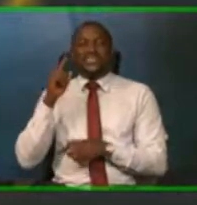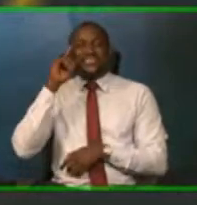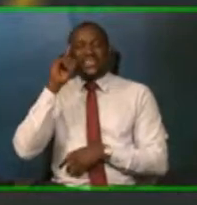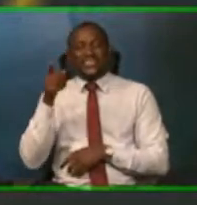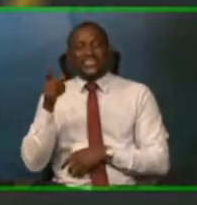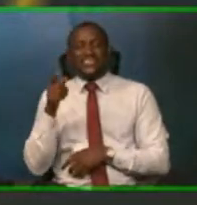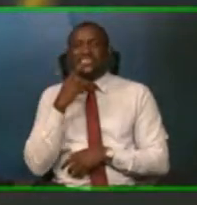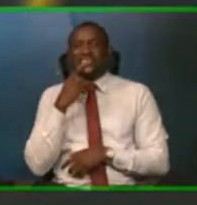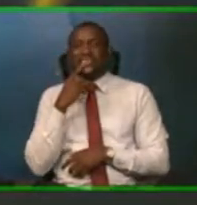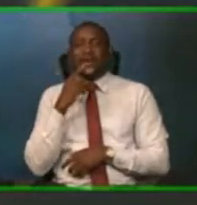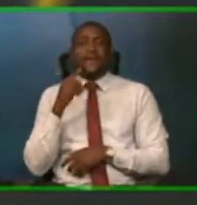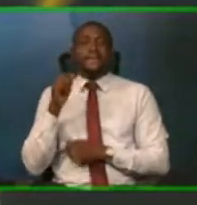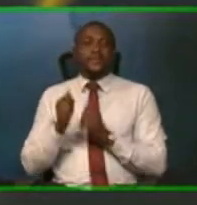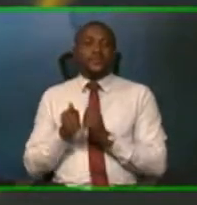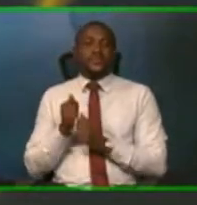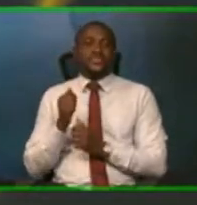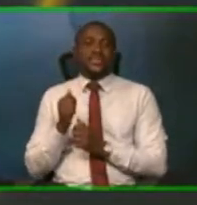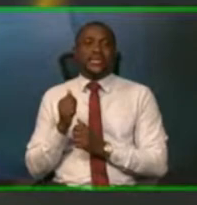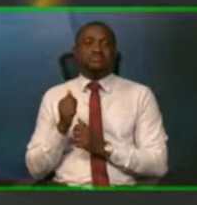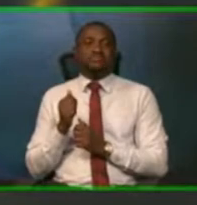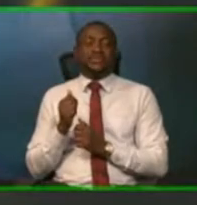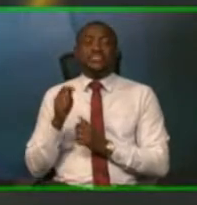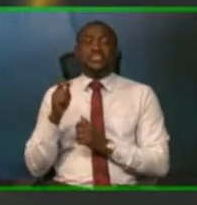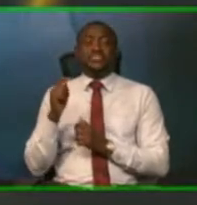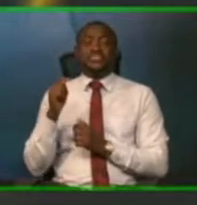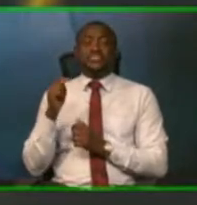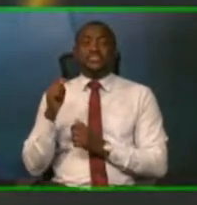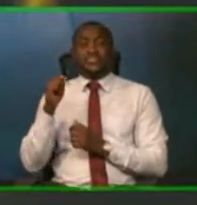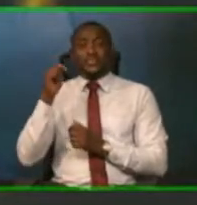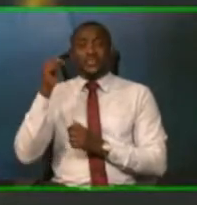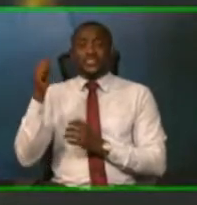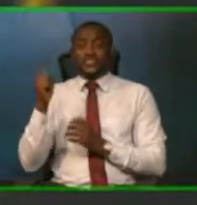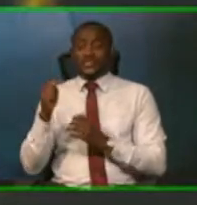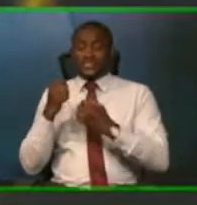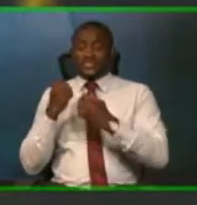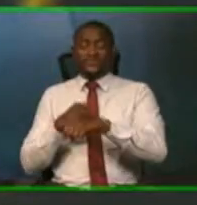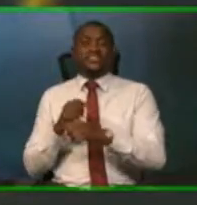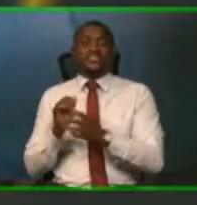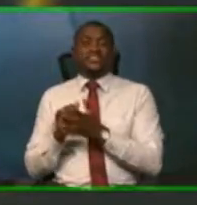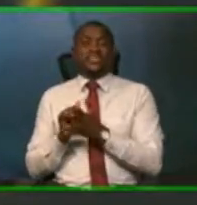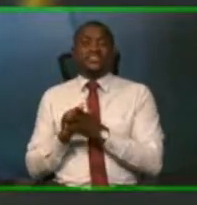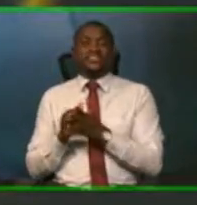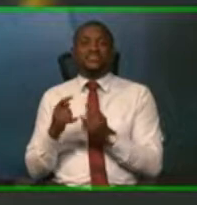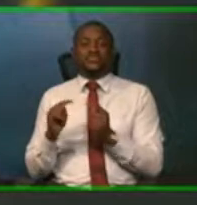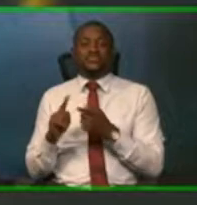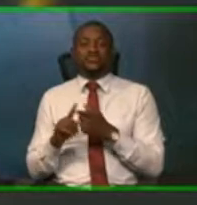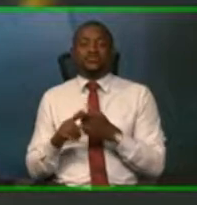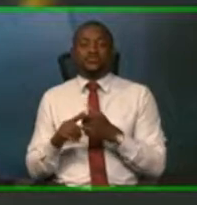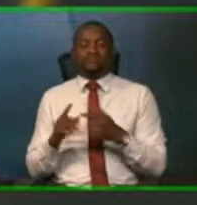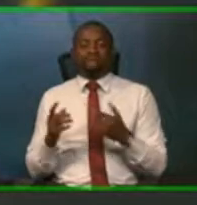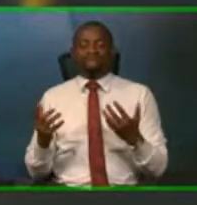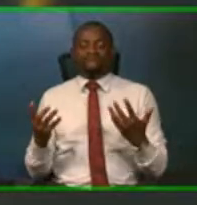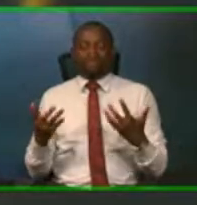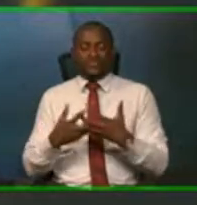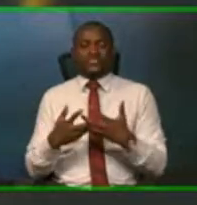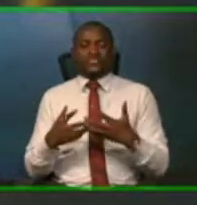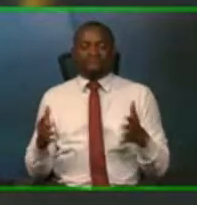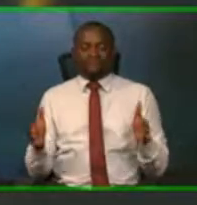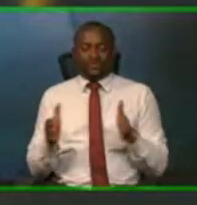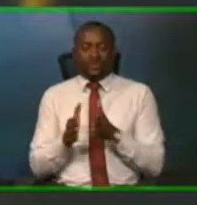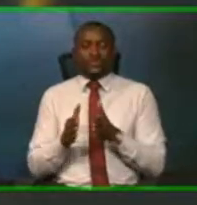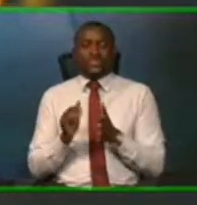intelligent theological defense that attempts to bridge the gap between the dichotomy that has been